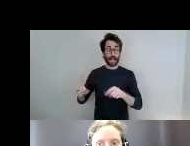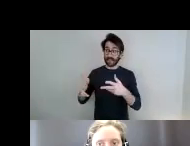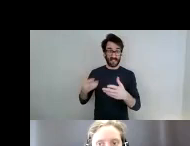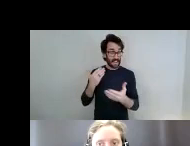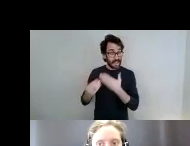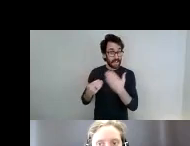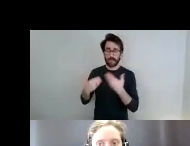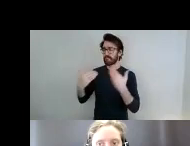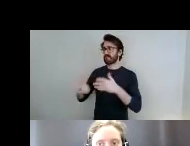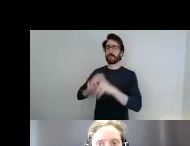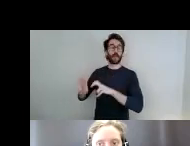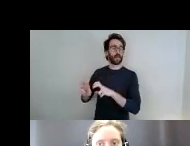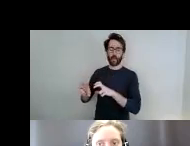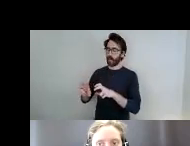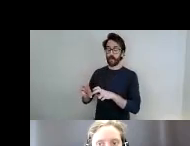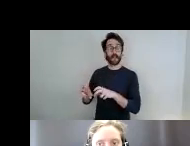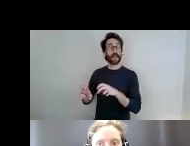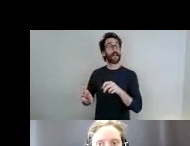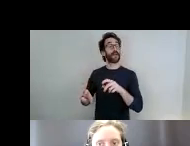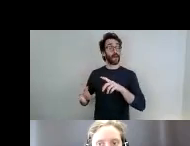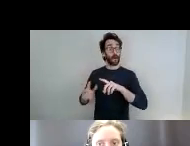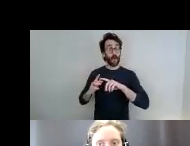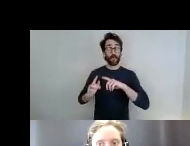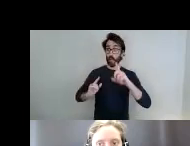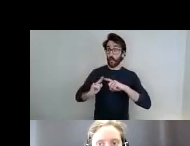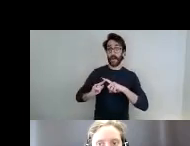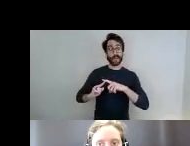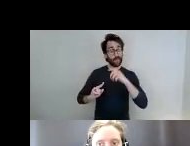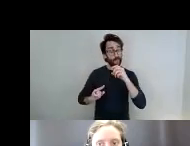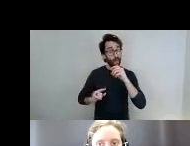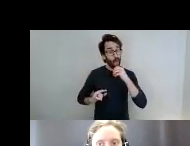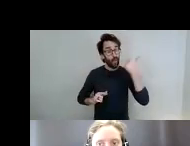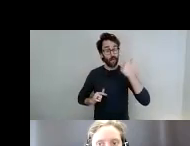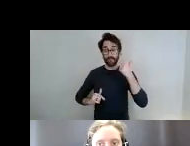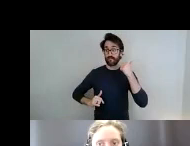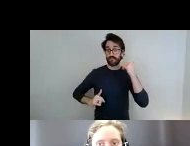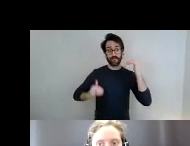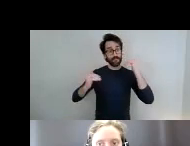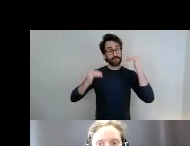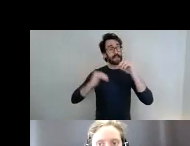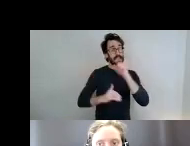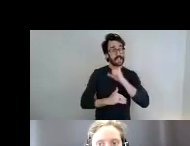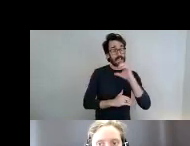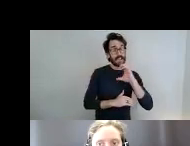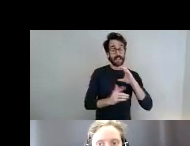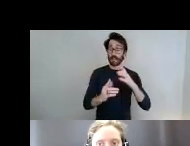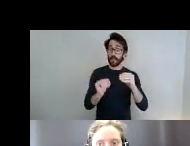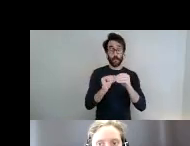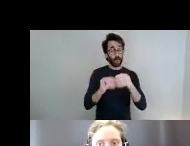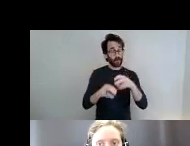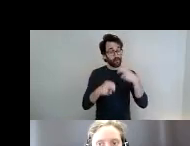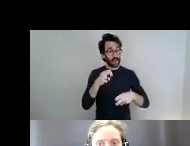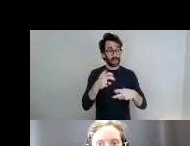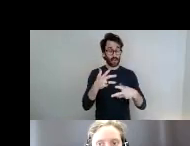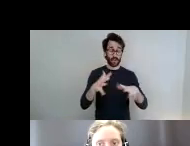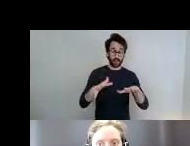become even more complex. But we're also aging. And when we age, we are faced with other challenges. We're